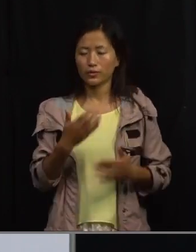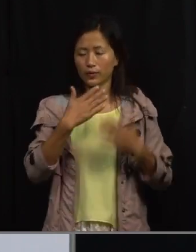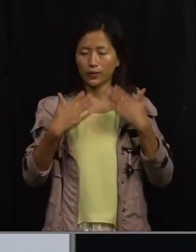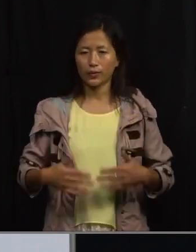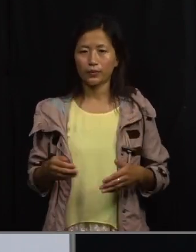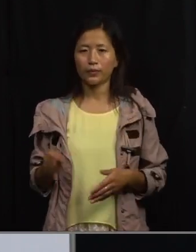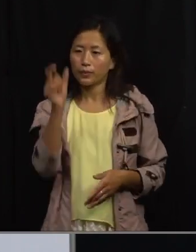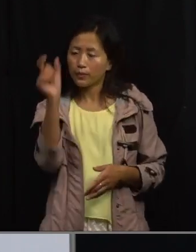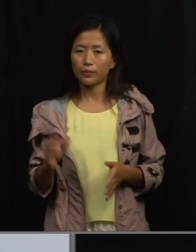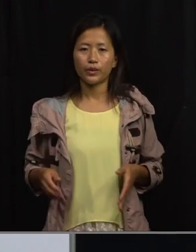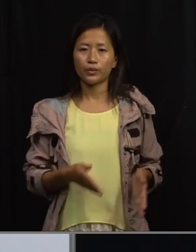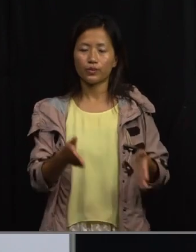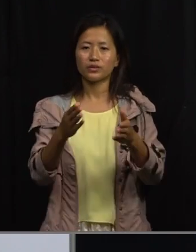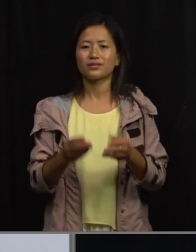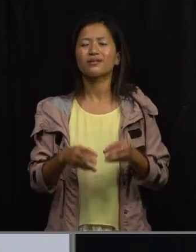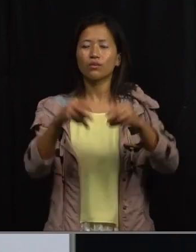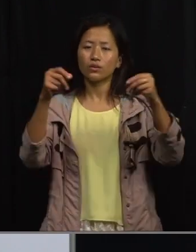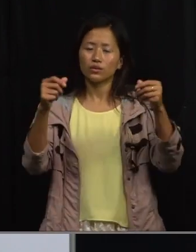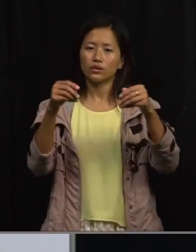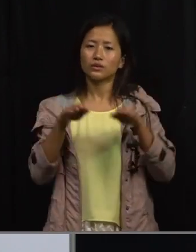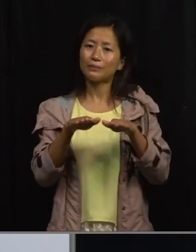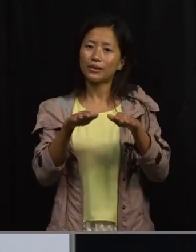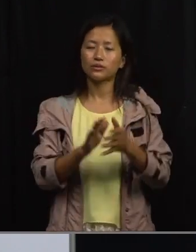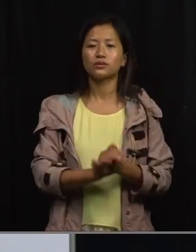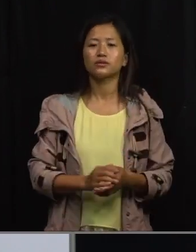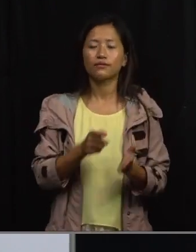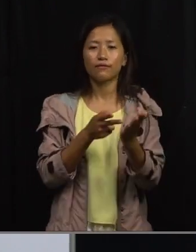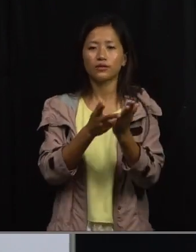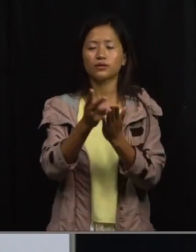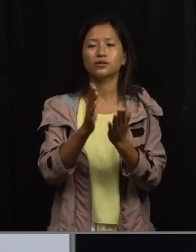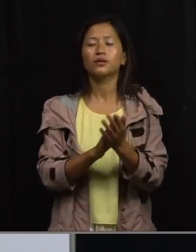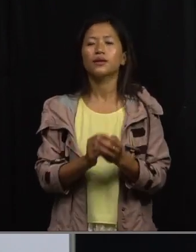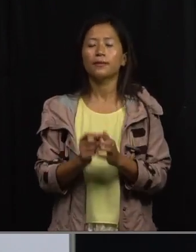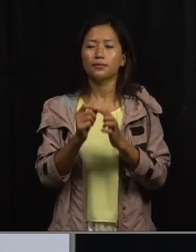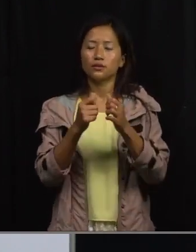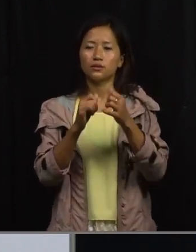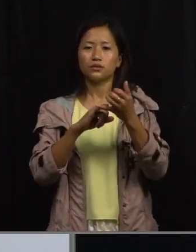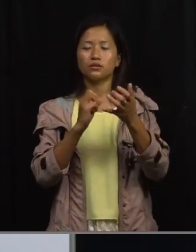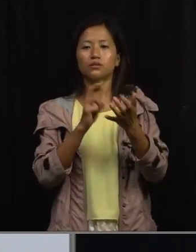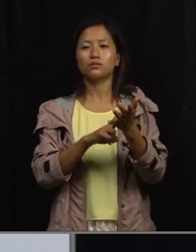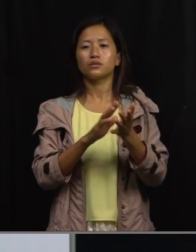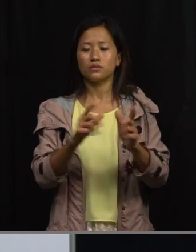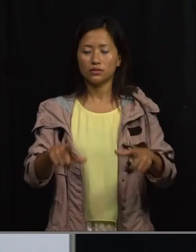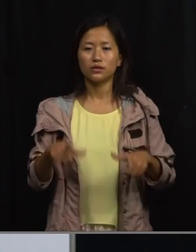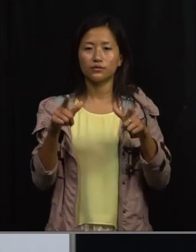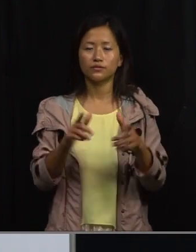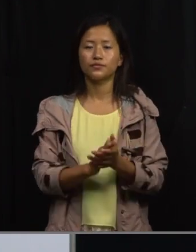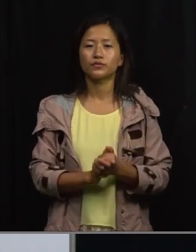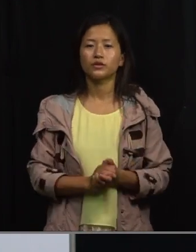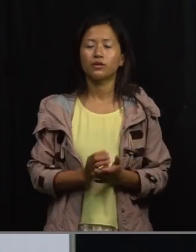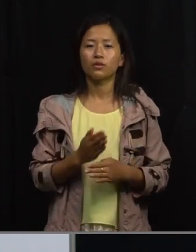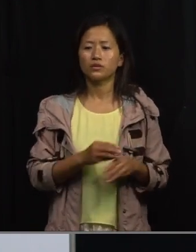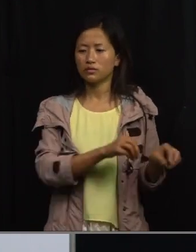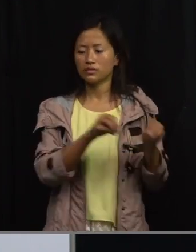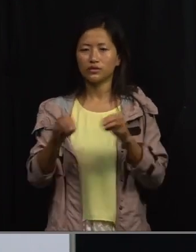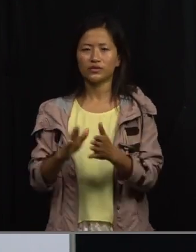waste and the waste materials that were piled up in the village where the peasant lived. And another reason why they didn't shift